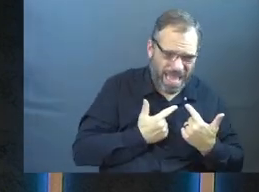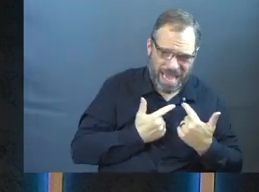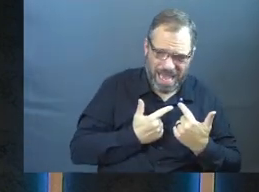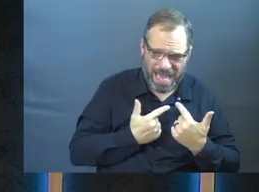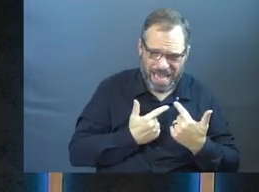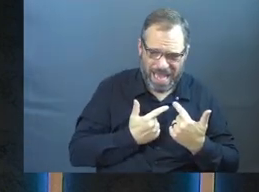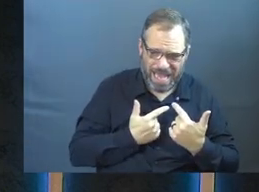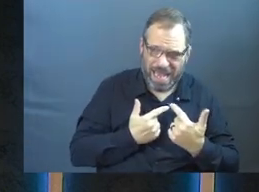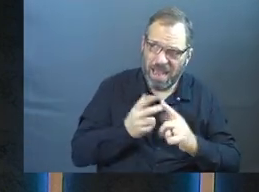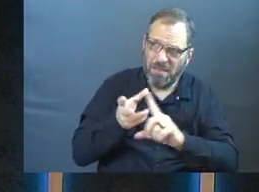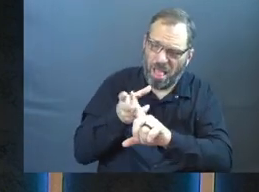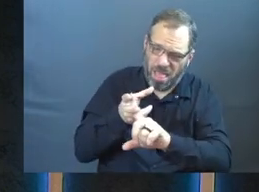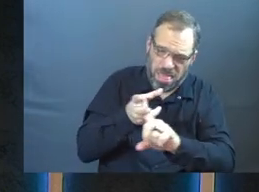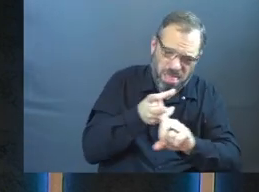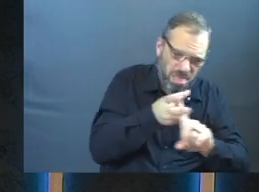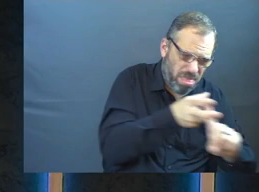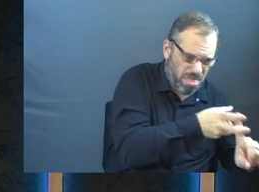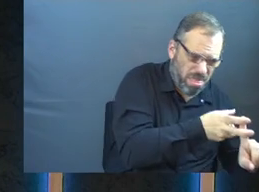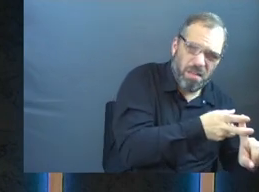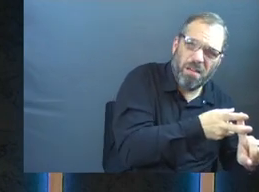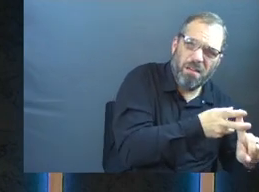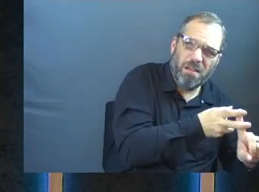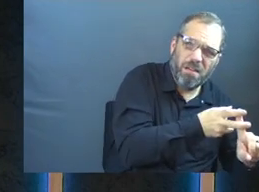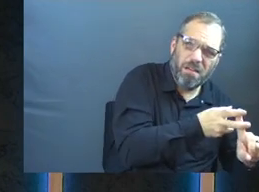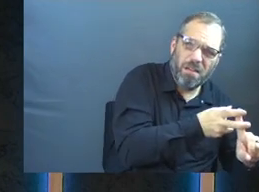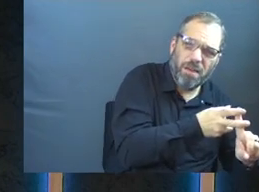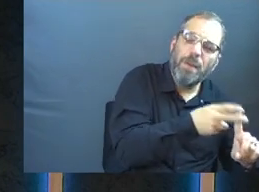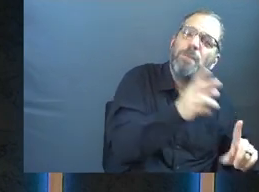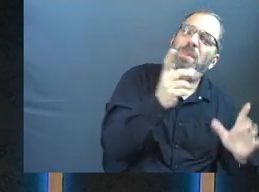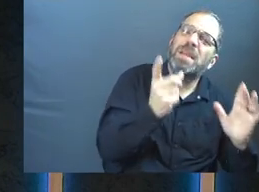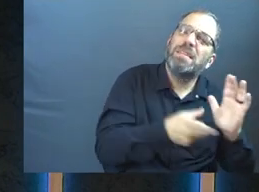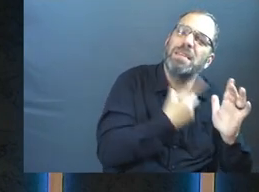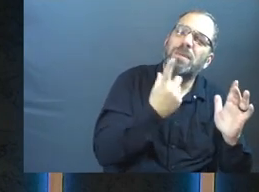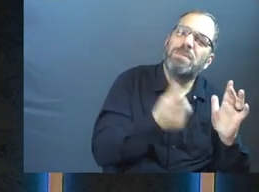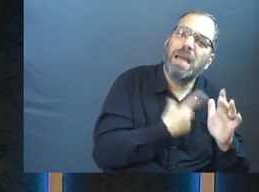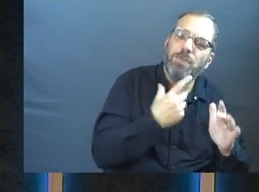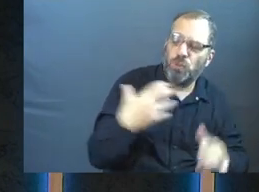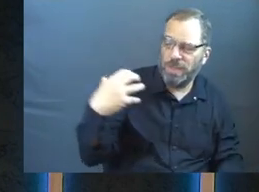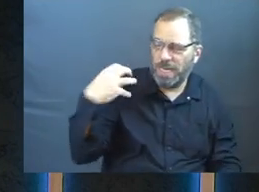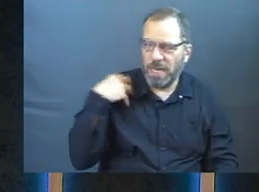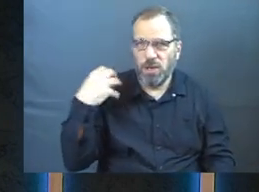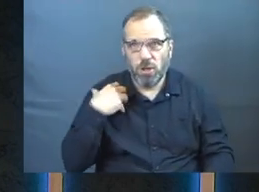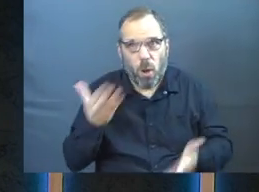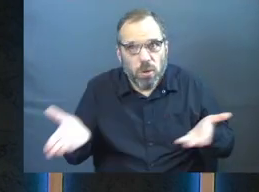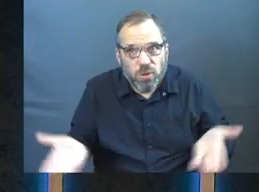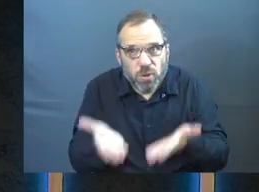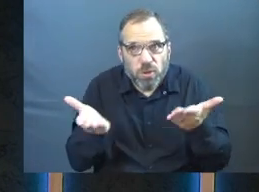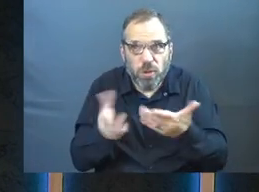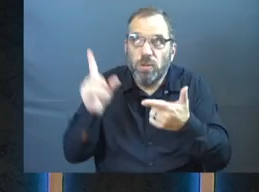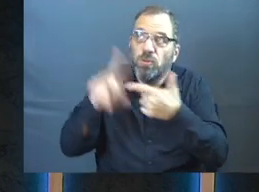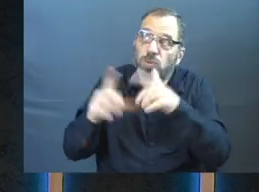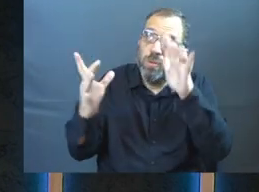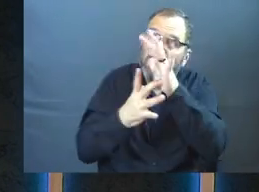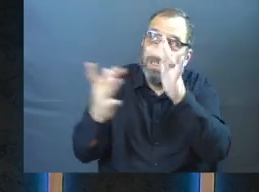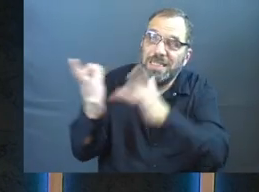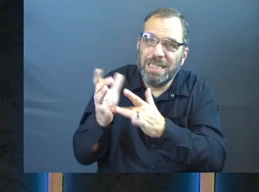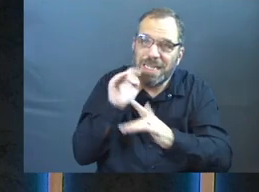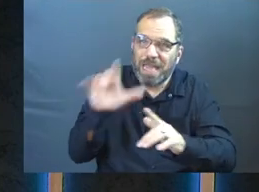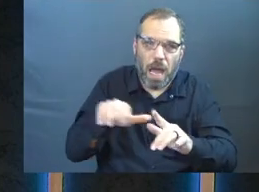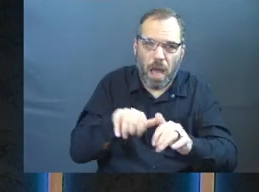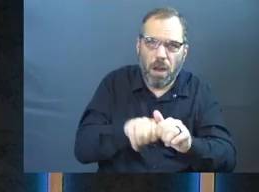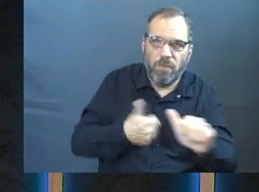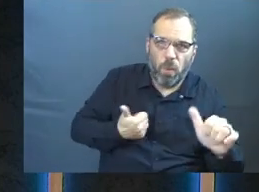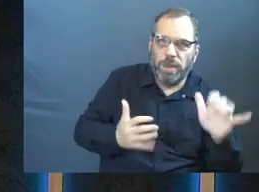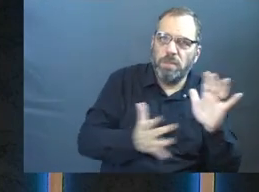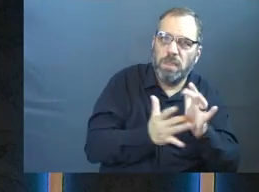you away from seeking God over and over and over again. And sometimes you need a coach that's going to encourage you toward him, not away from